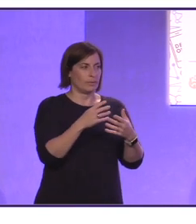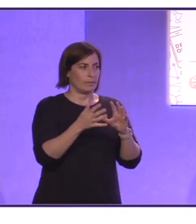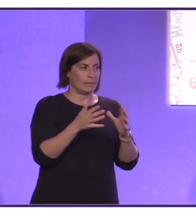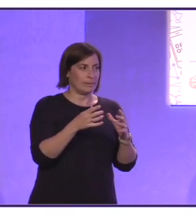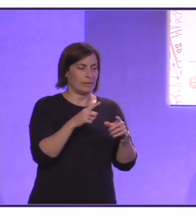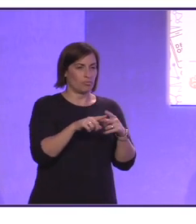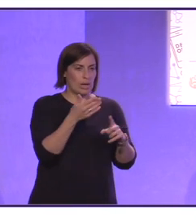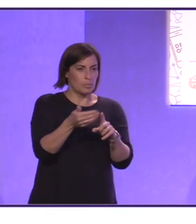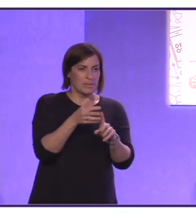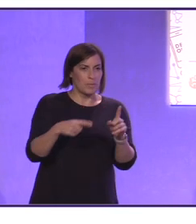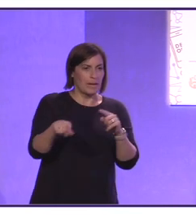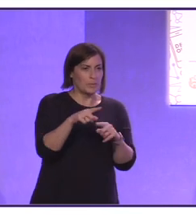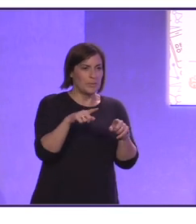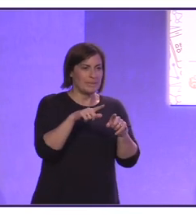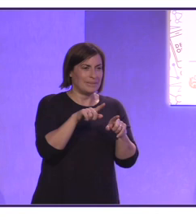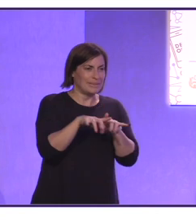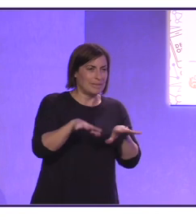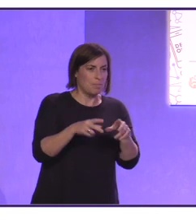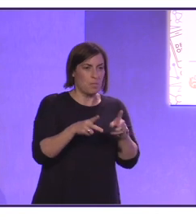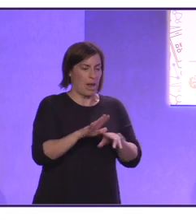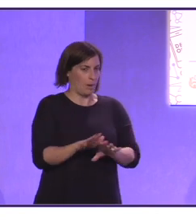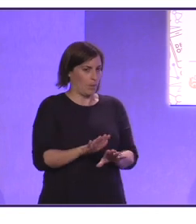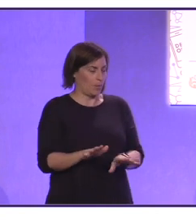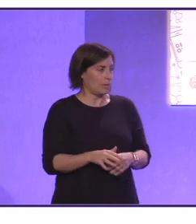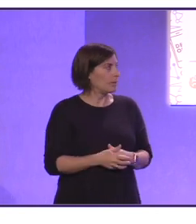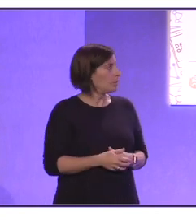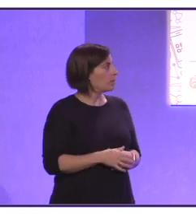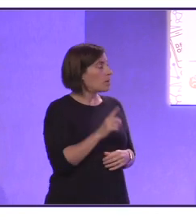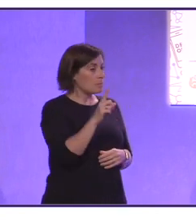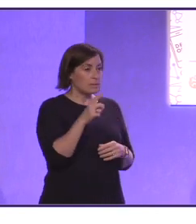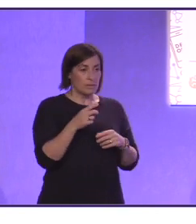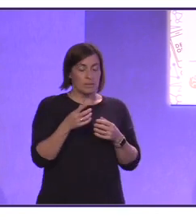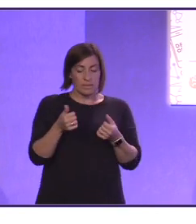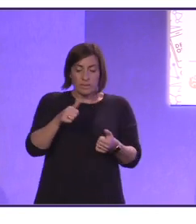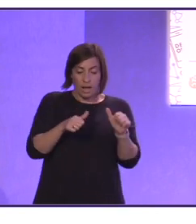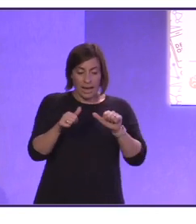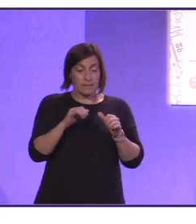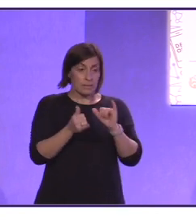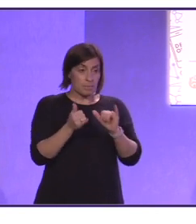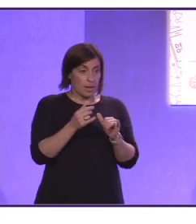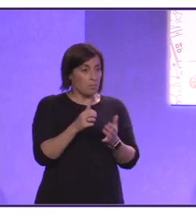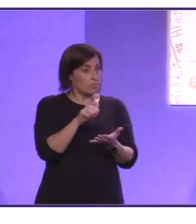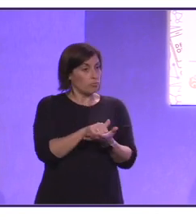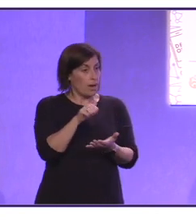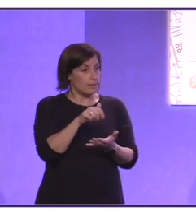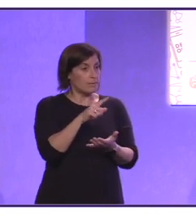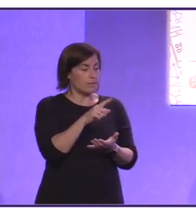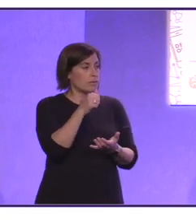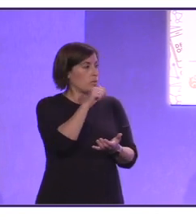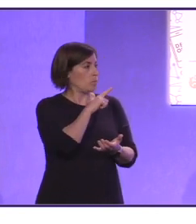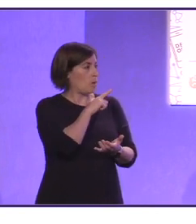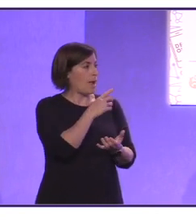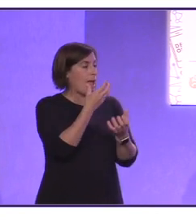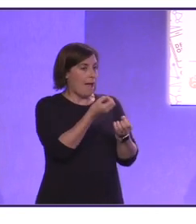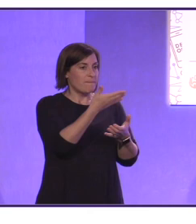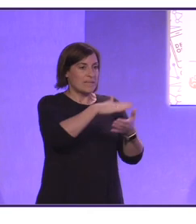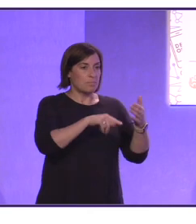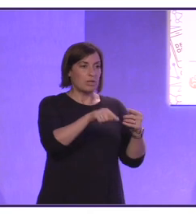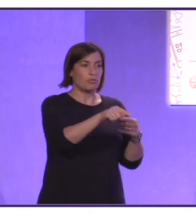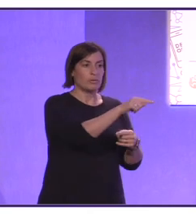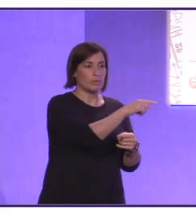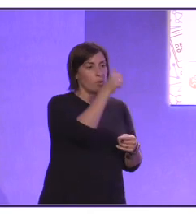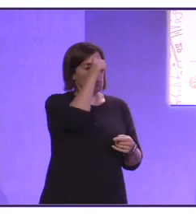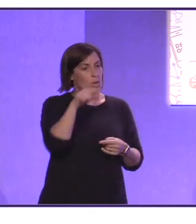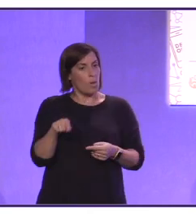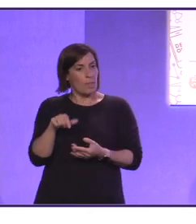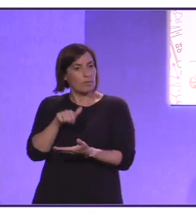What I thought was interesting is that that science is also backed up by people's personal experience. So as well as it being